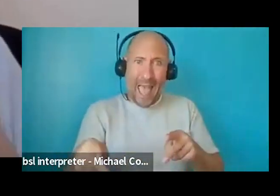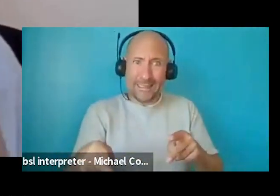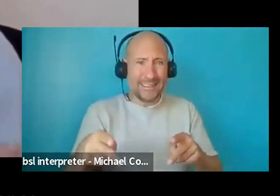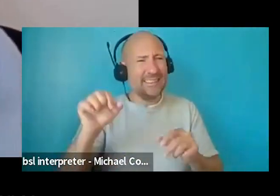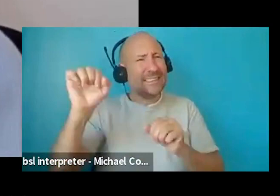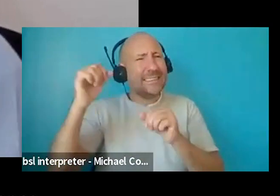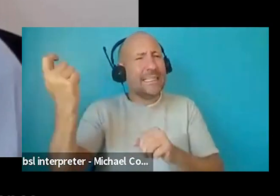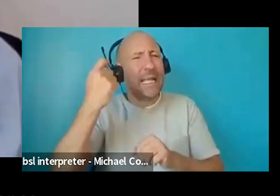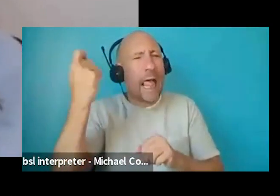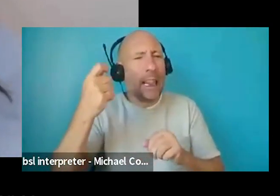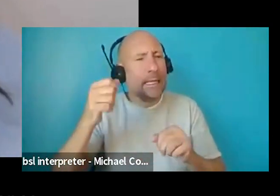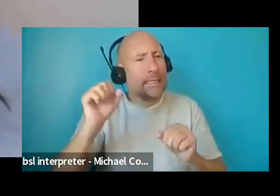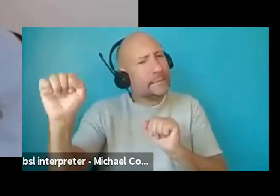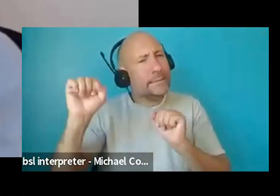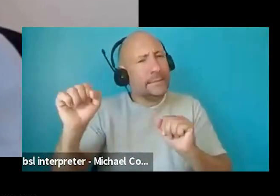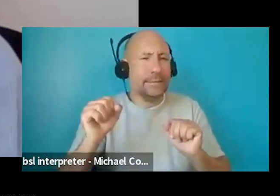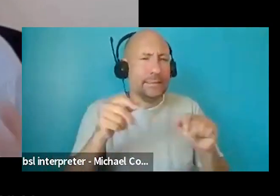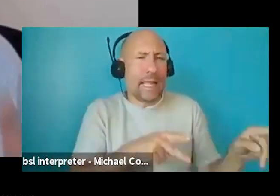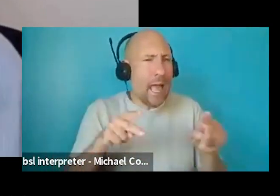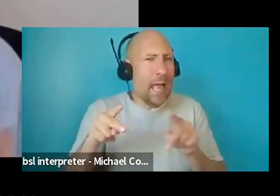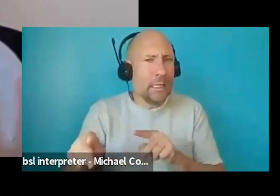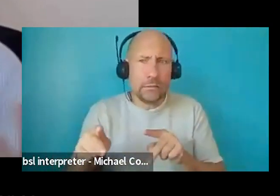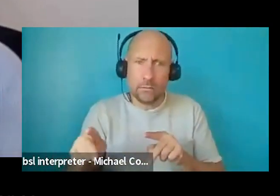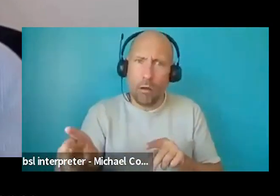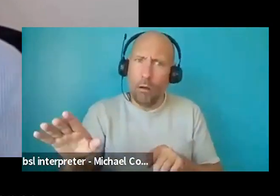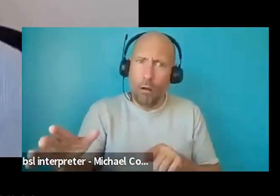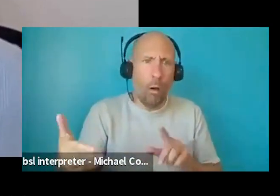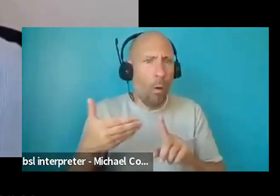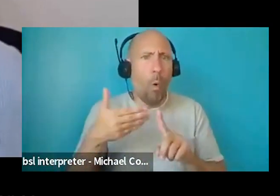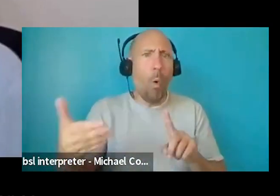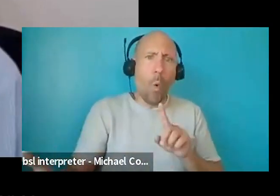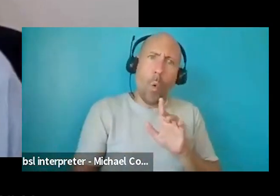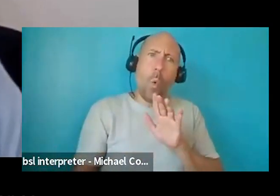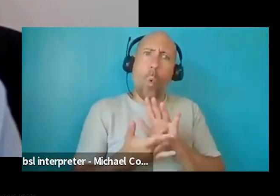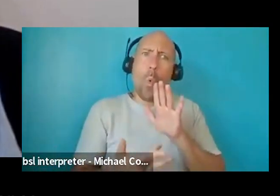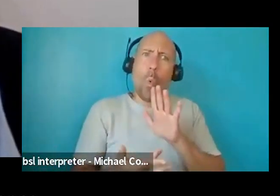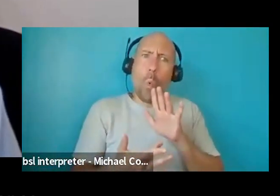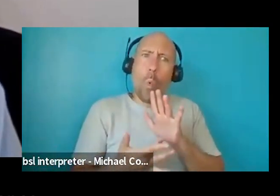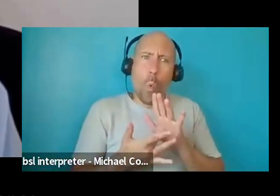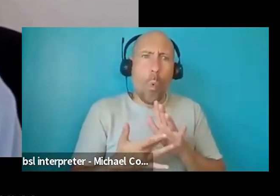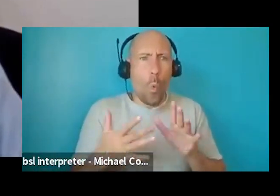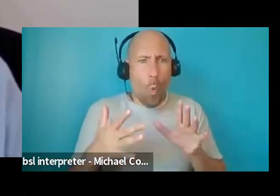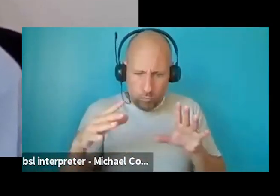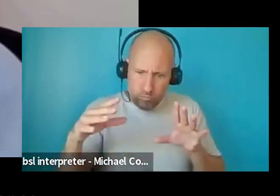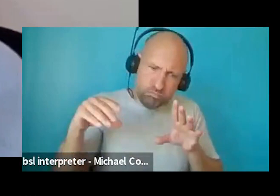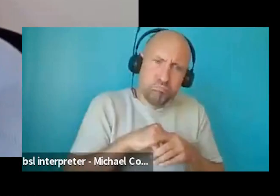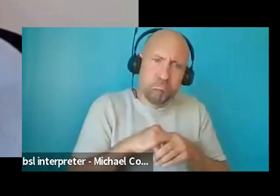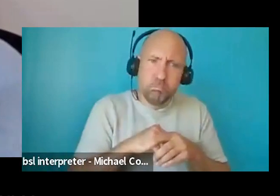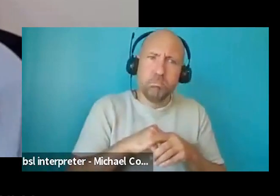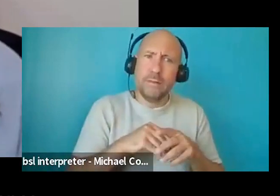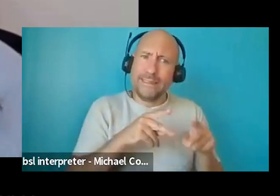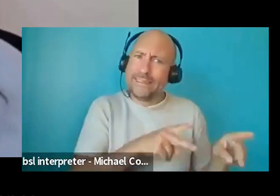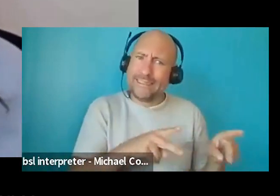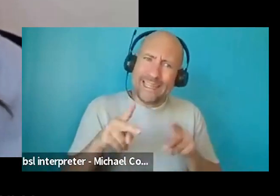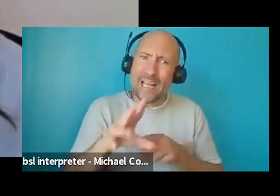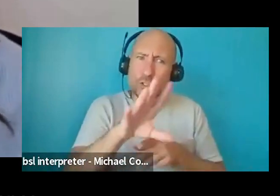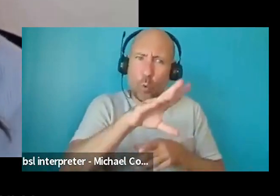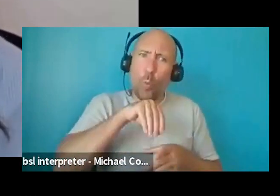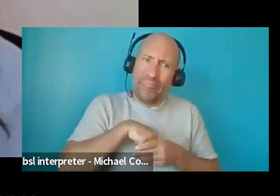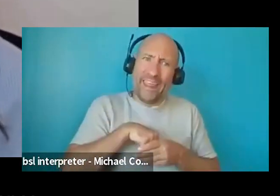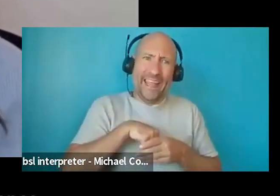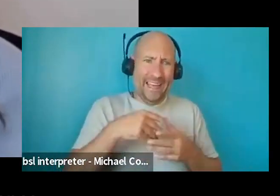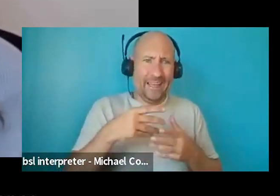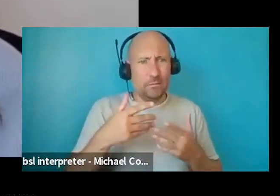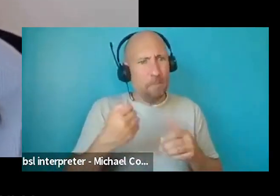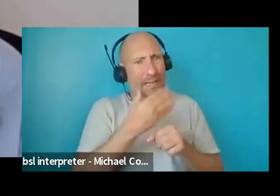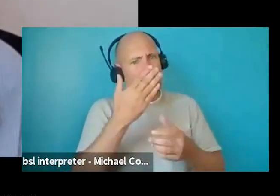Italy, and how important is the role for dance in the sector of